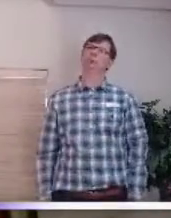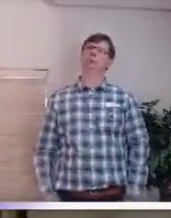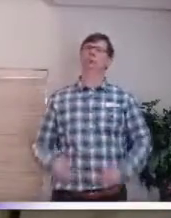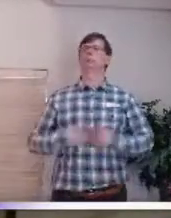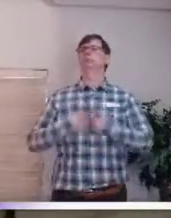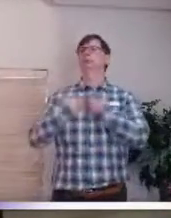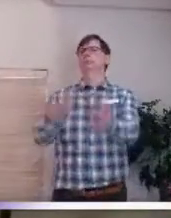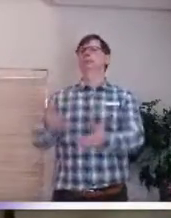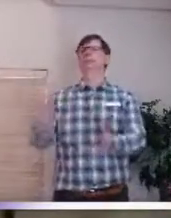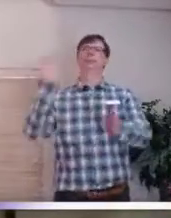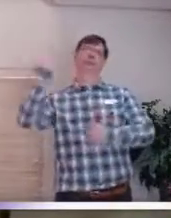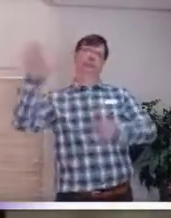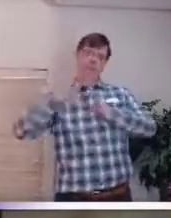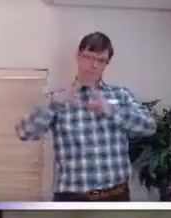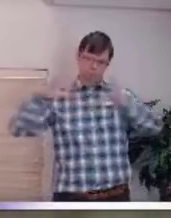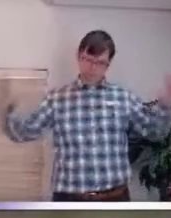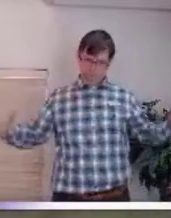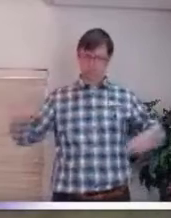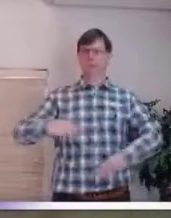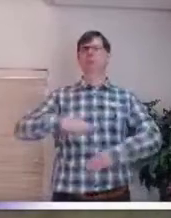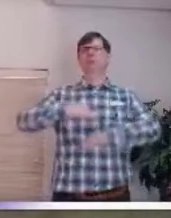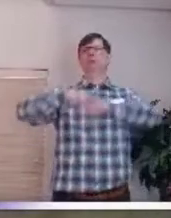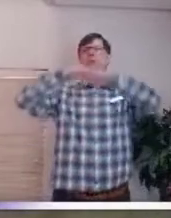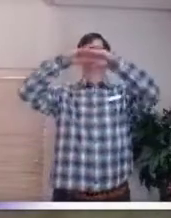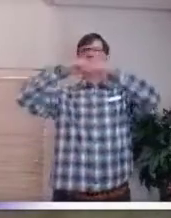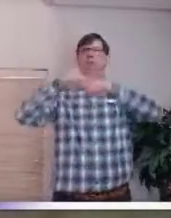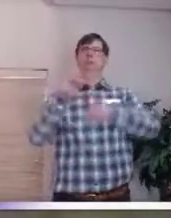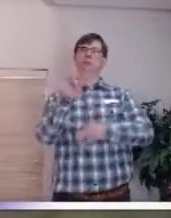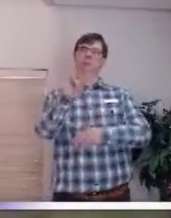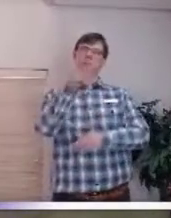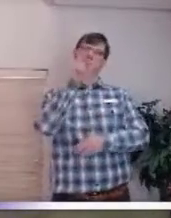Allow that space to fill within your body.